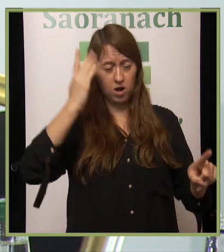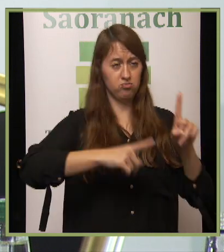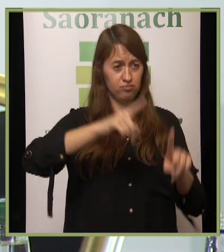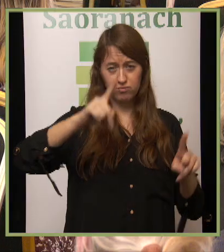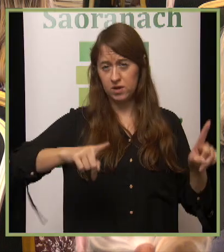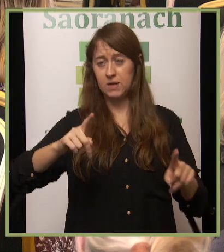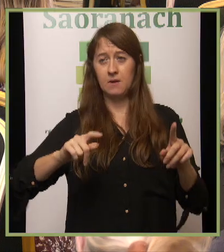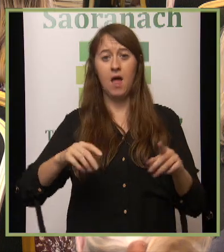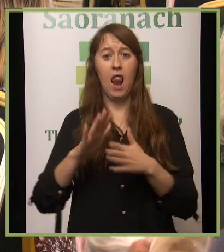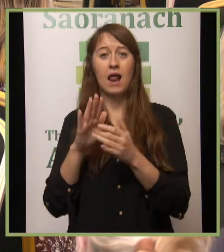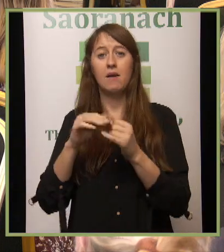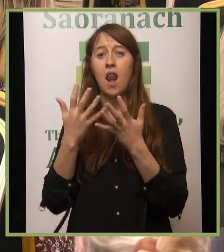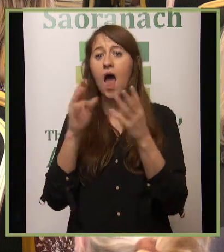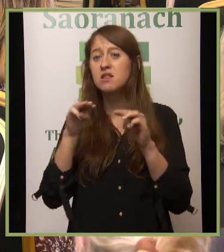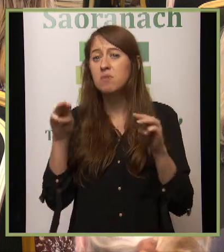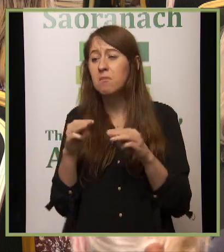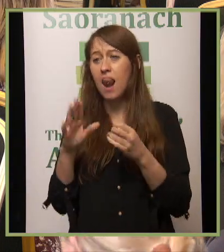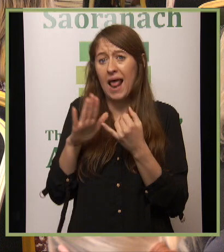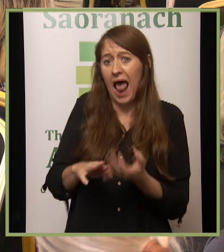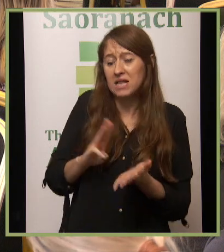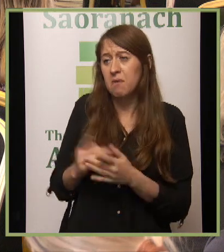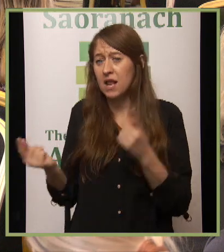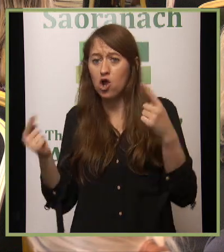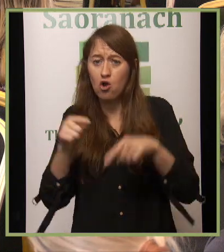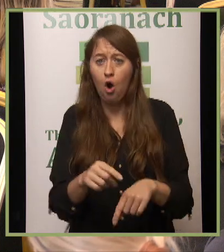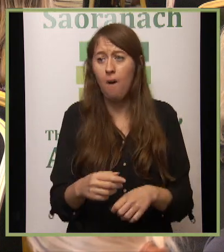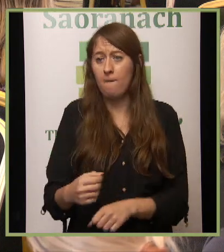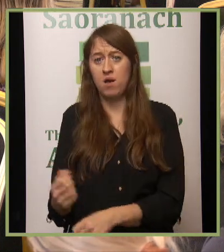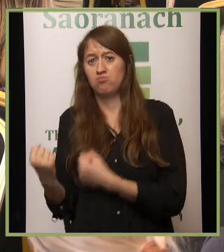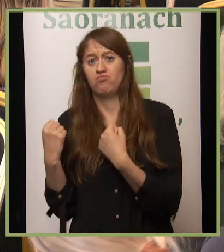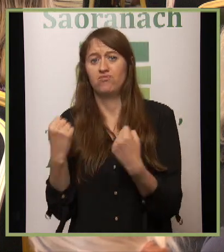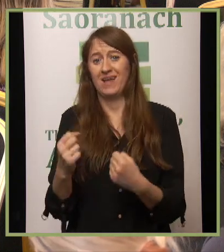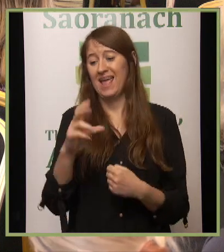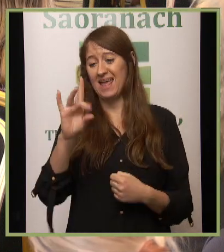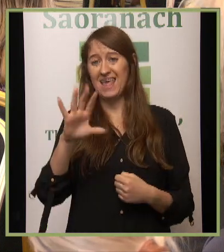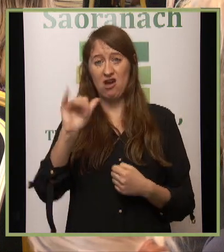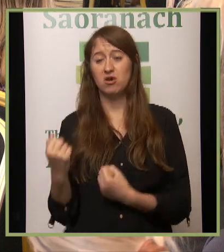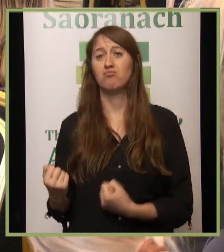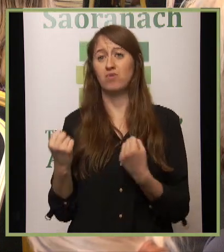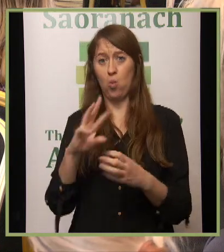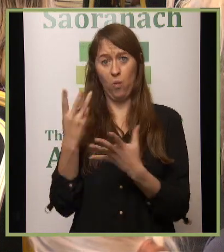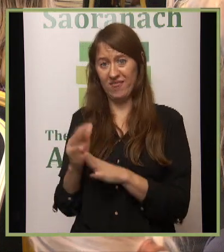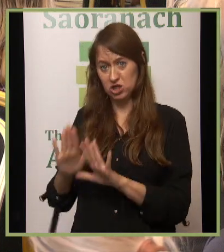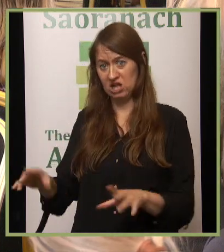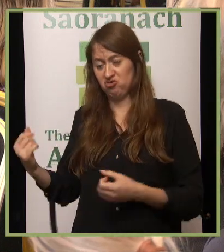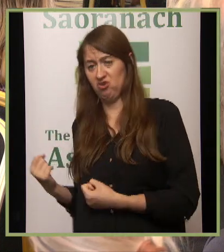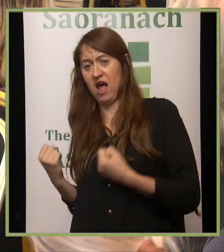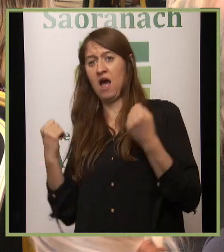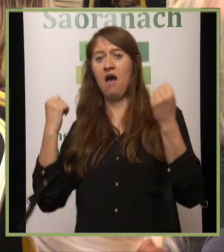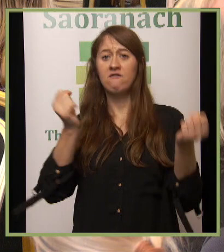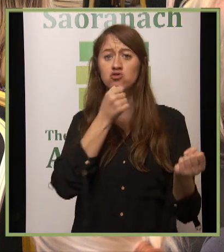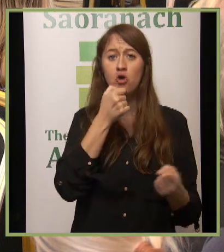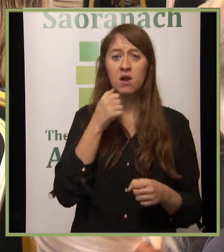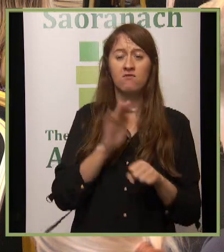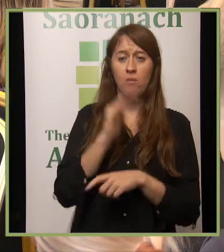made to come and, drive from Kerry with their kid to present to us, or you know, forgo